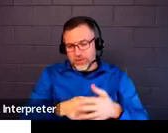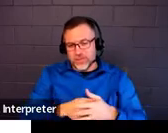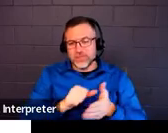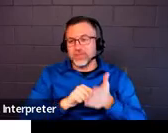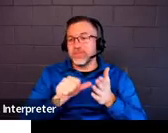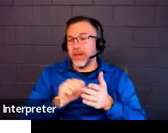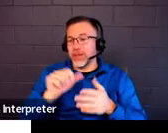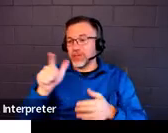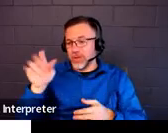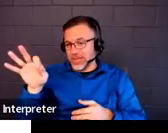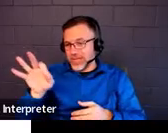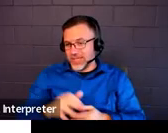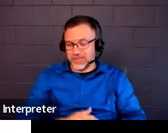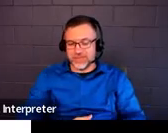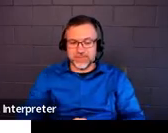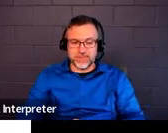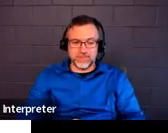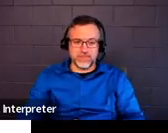page